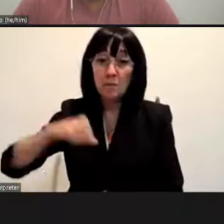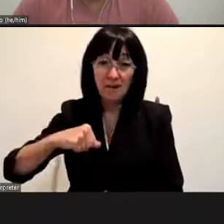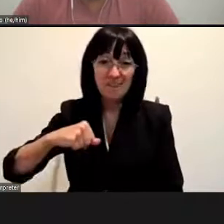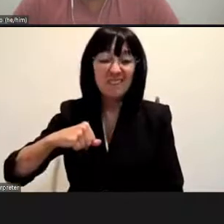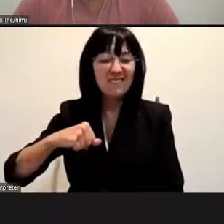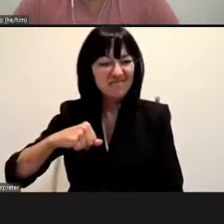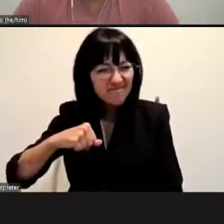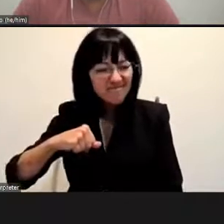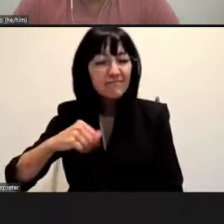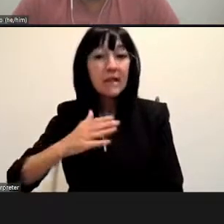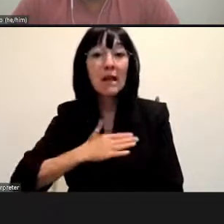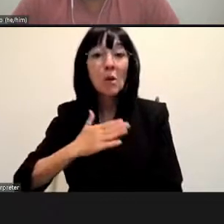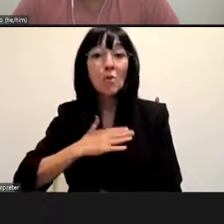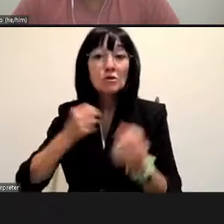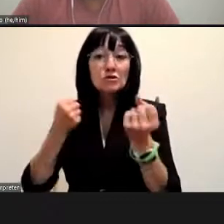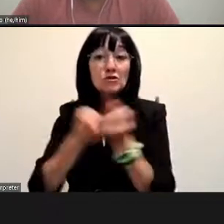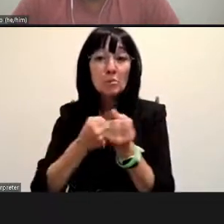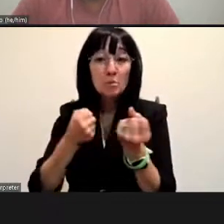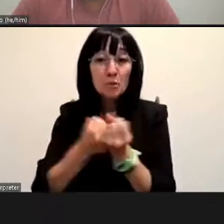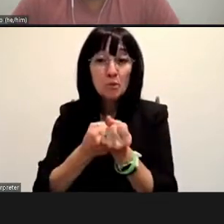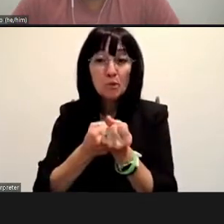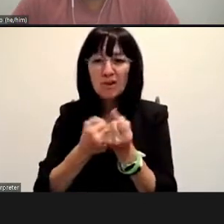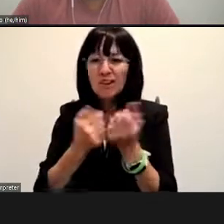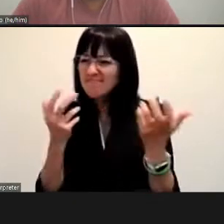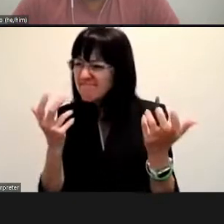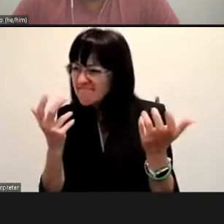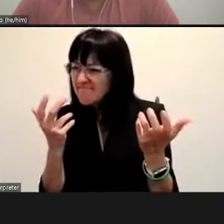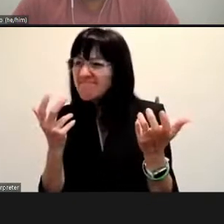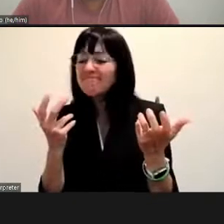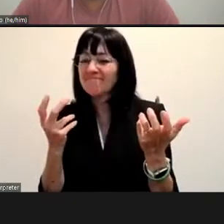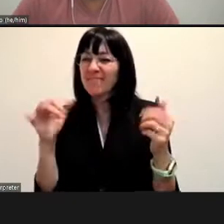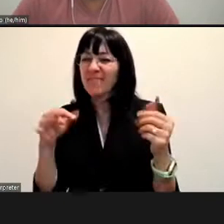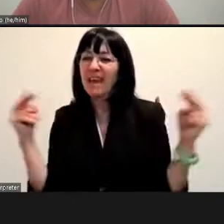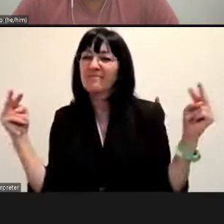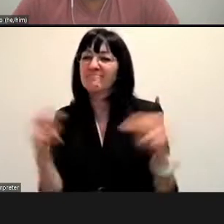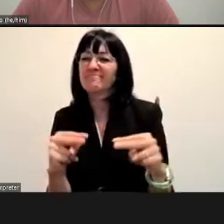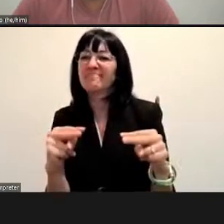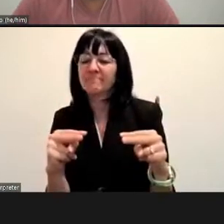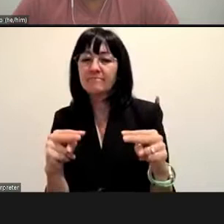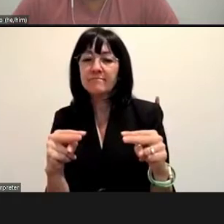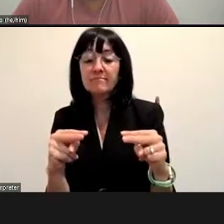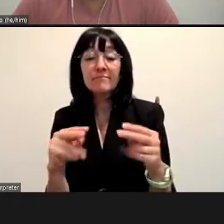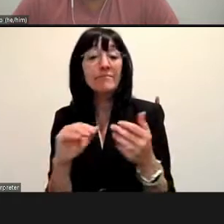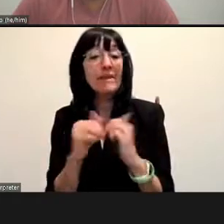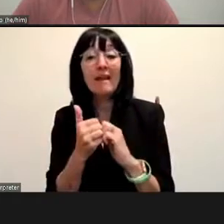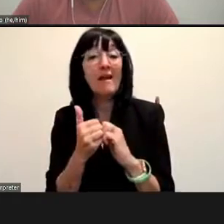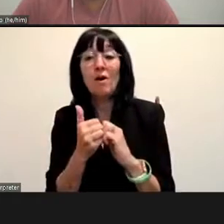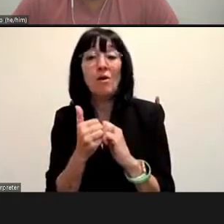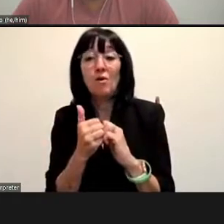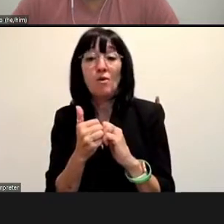get. So to be able to sort of disrupt that is to,